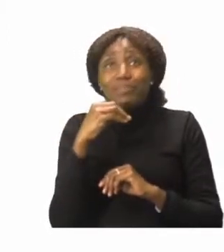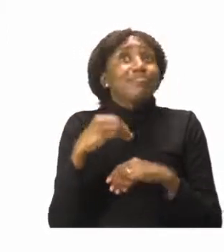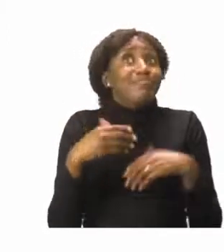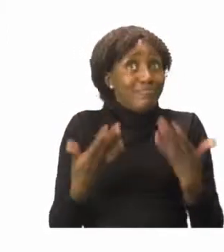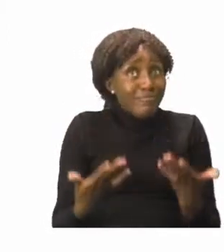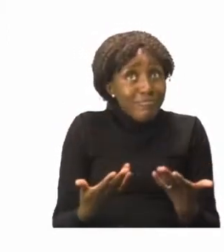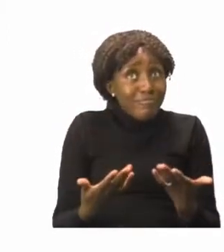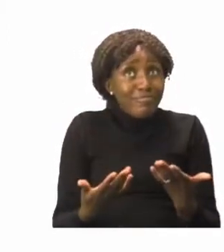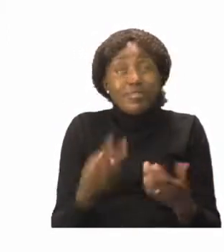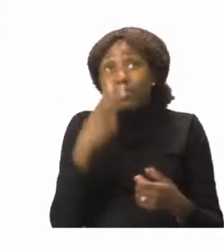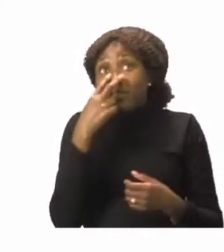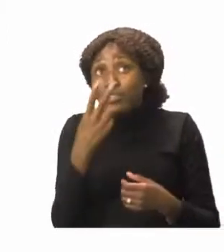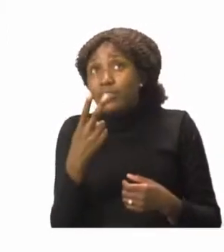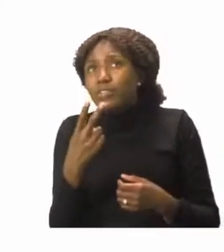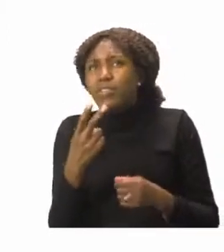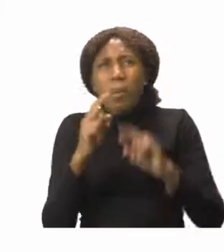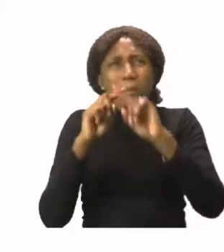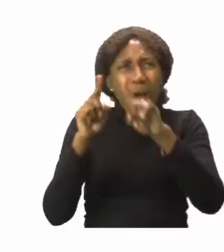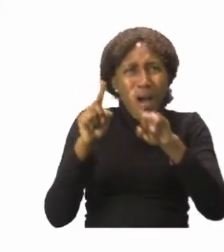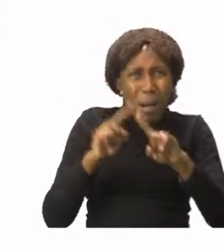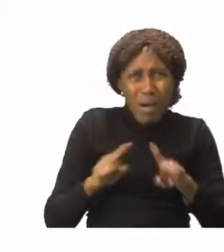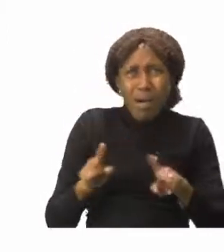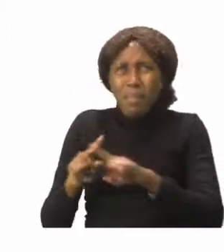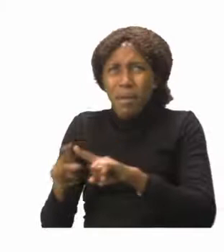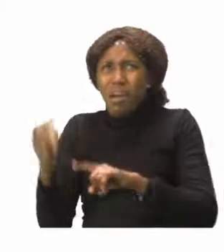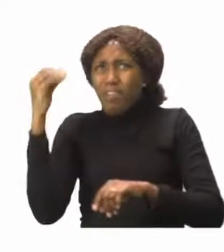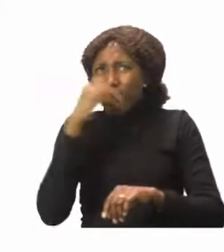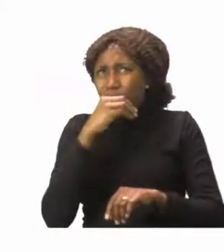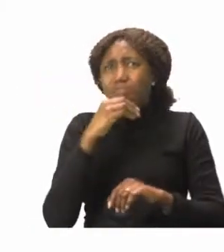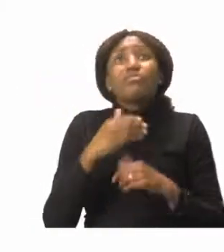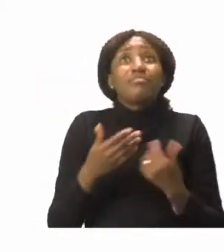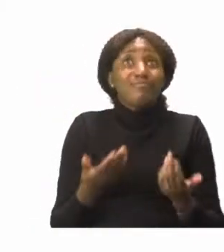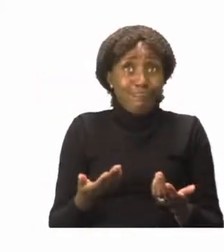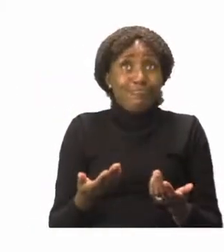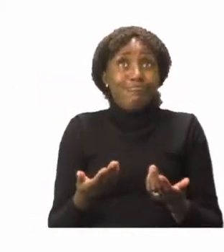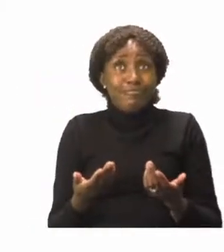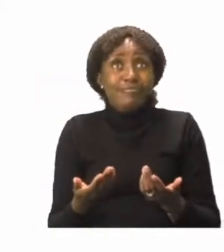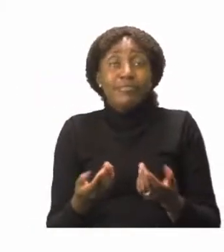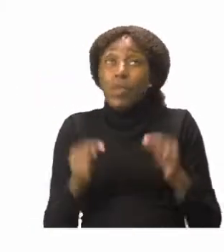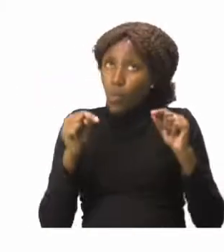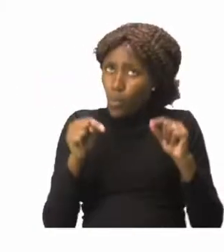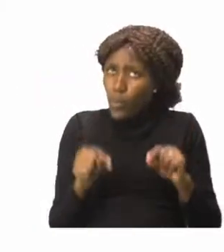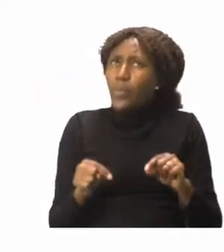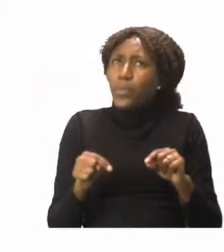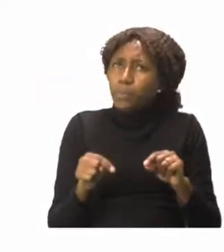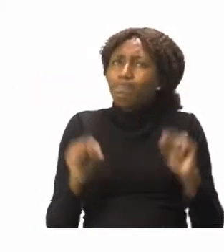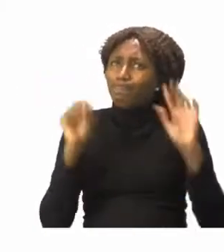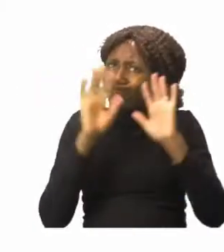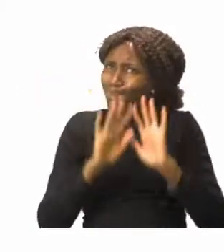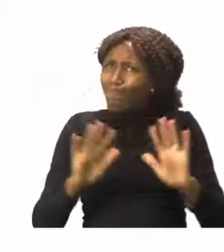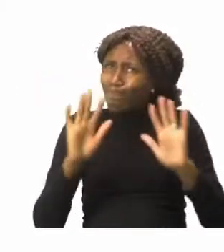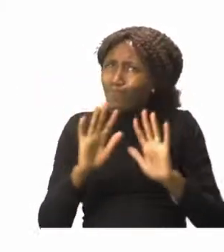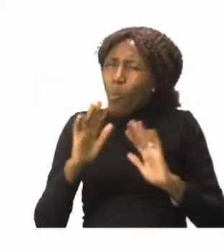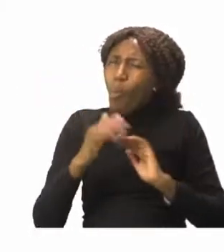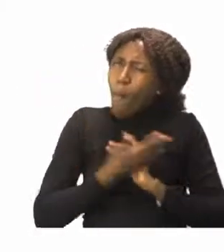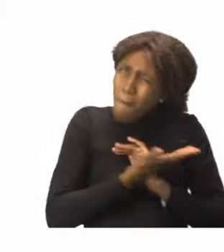can see, we have different kinds of food. It's going to be our job to color in